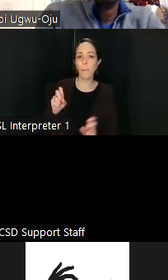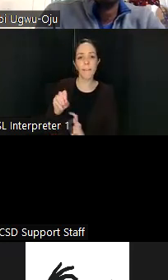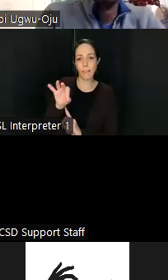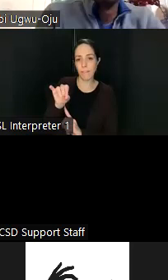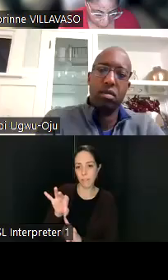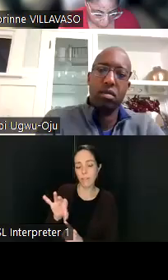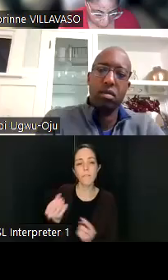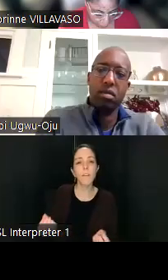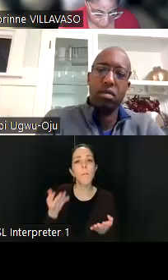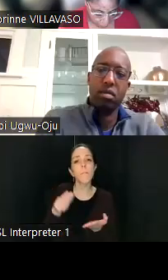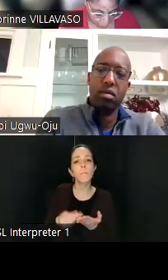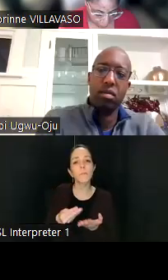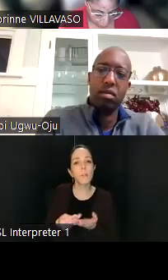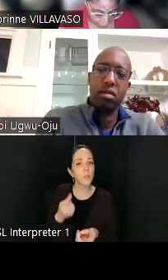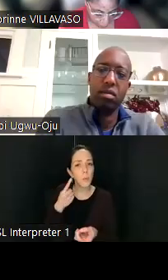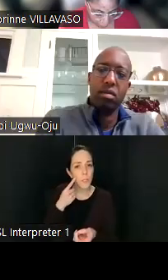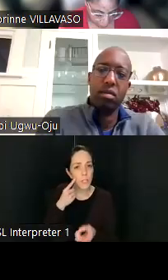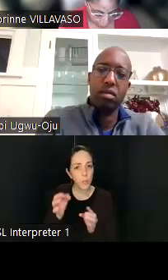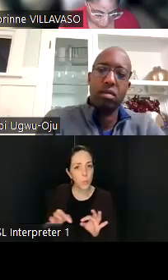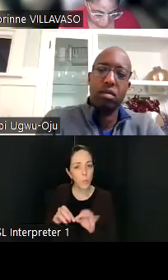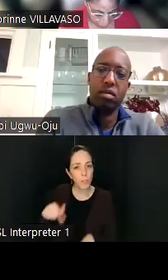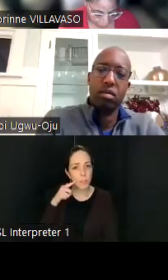I mean, would you do it for minimum wage?